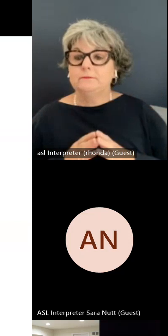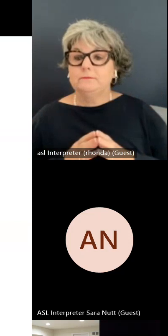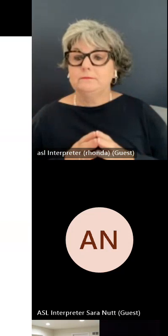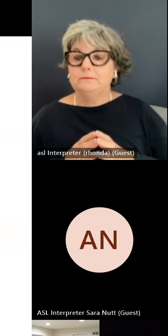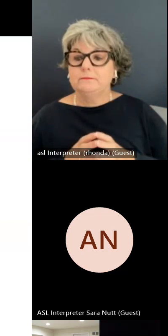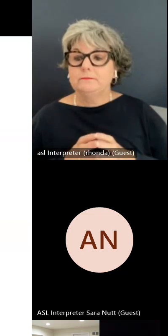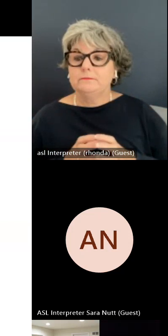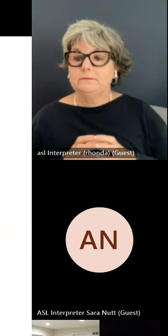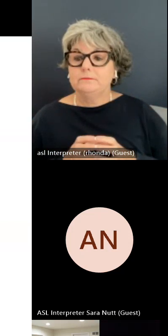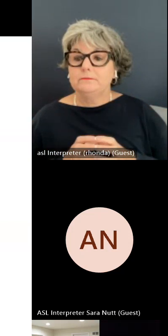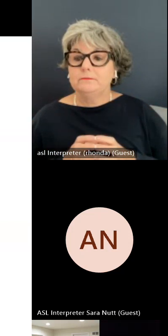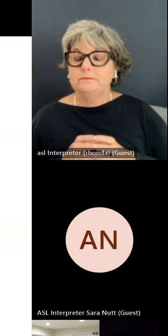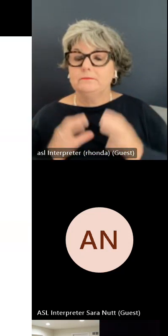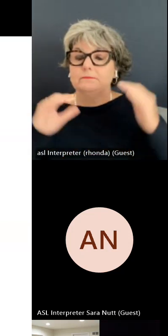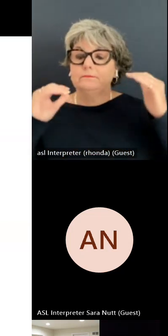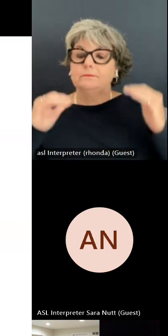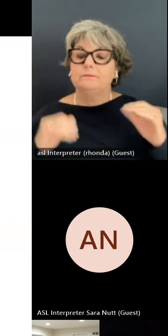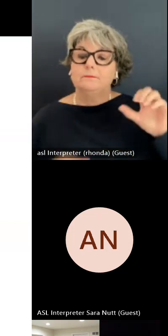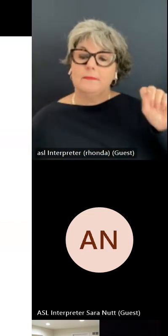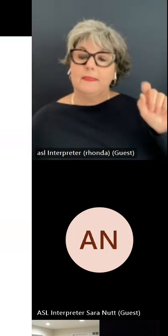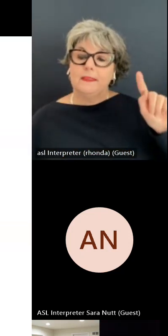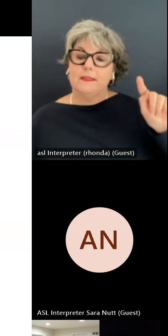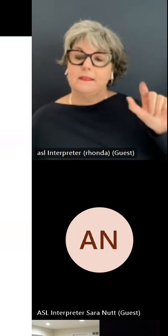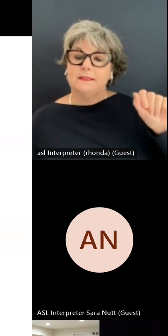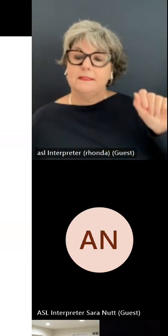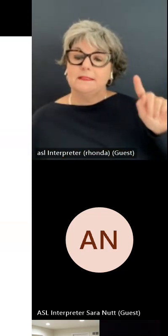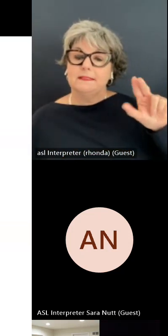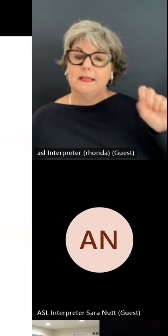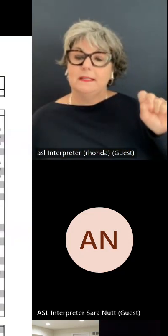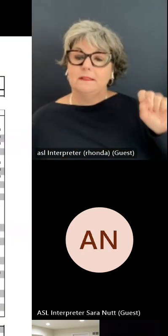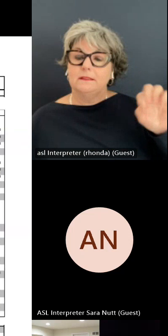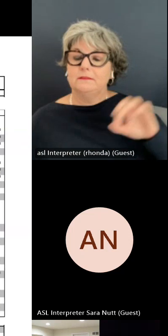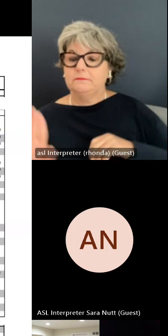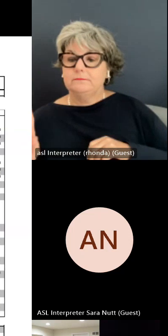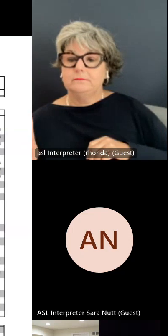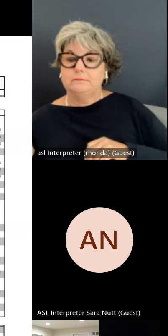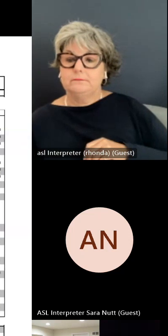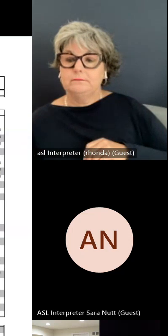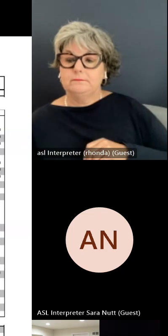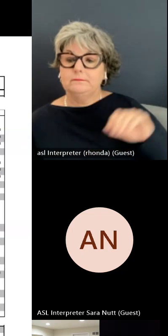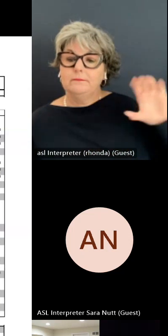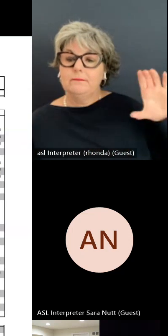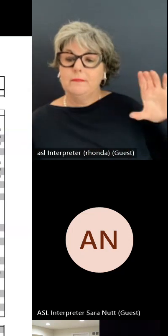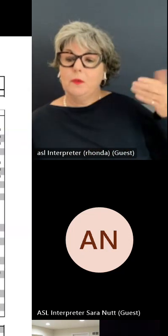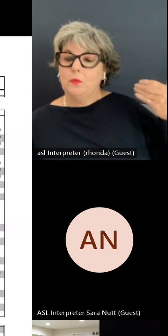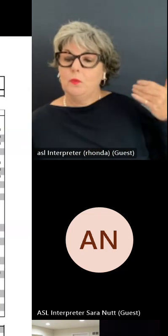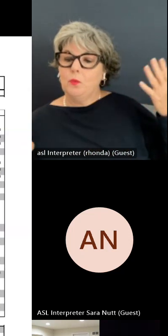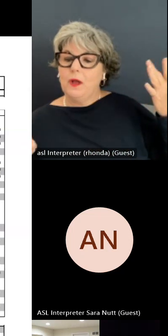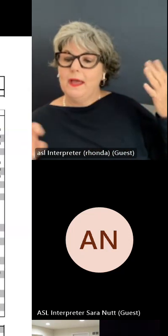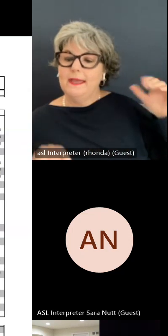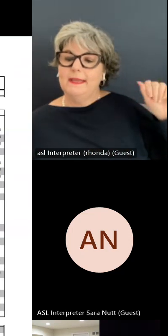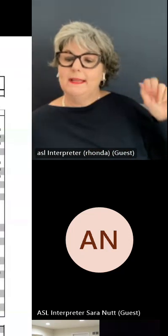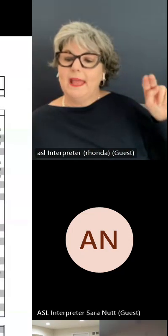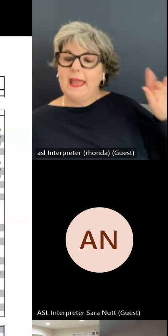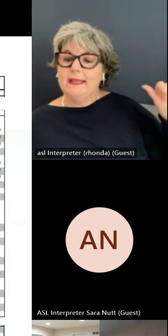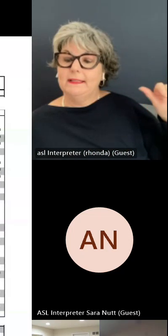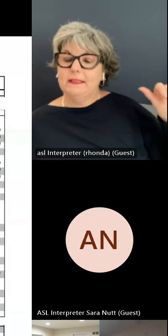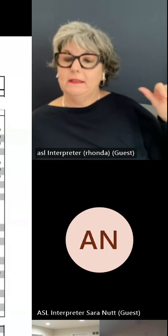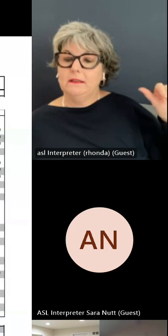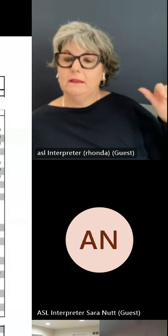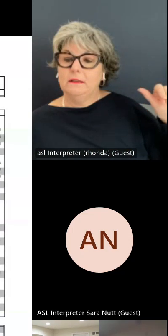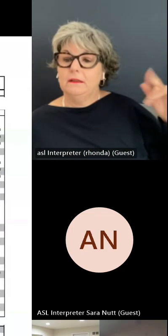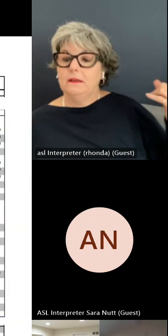So now we're going to move into the status of budgetary resources. And here again. Hey, Andy, before we move on, we